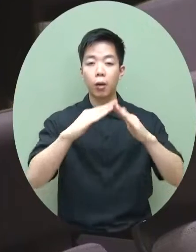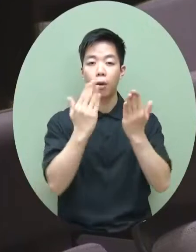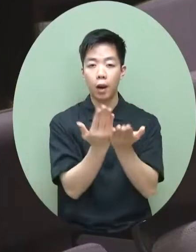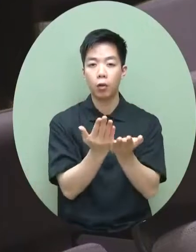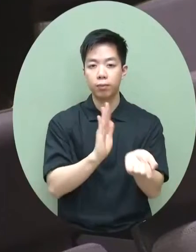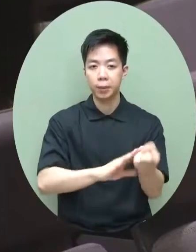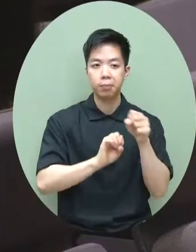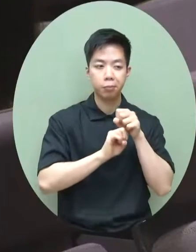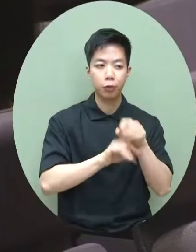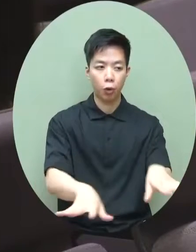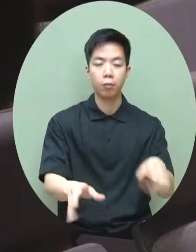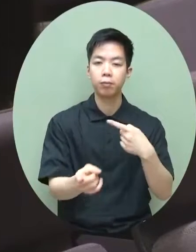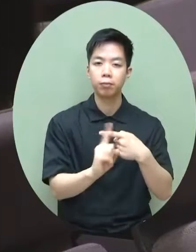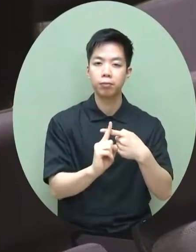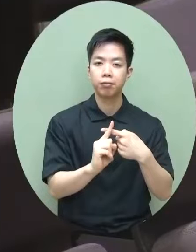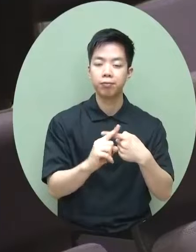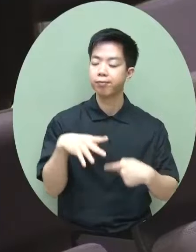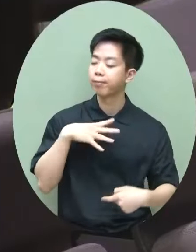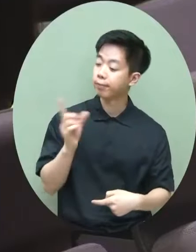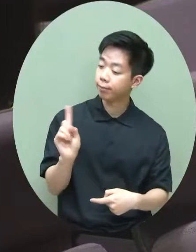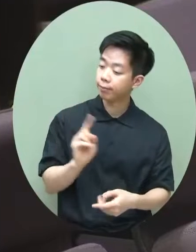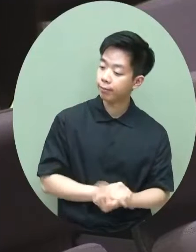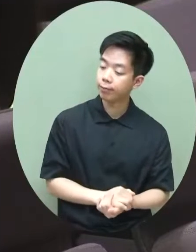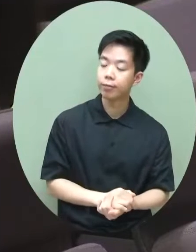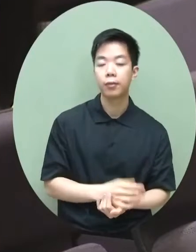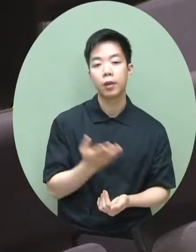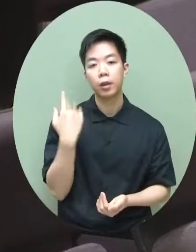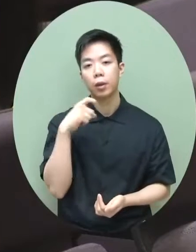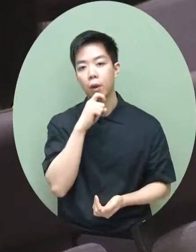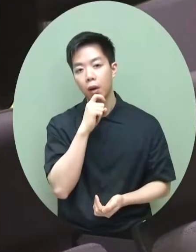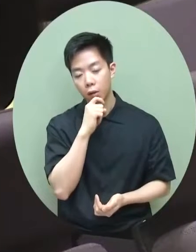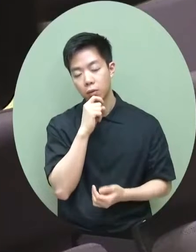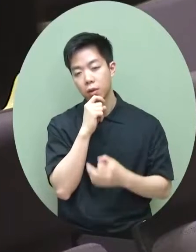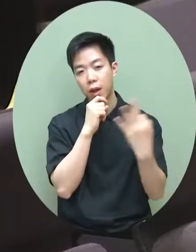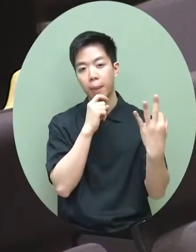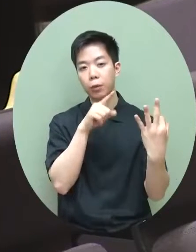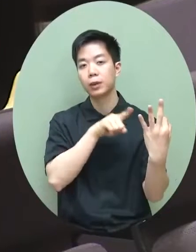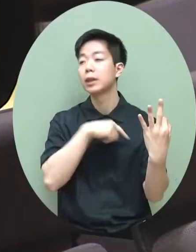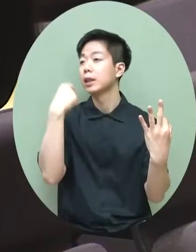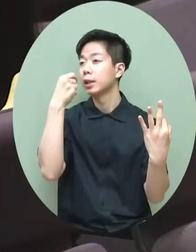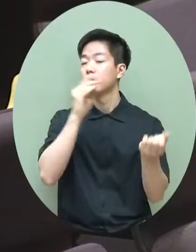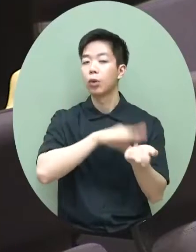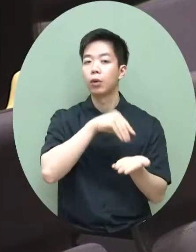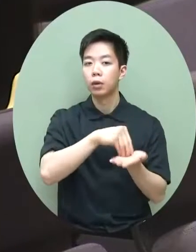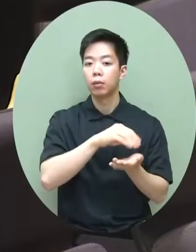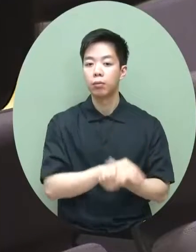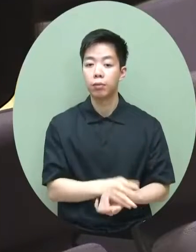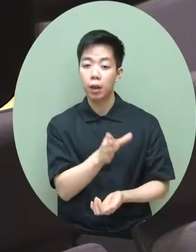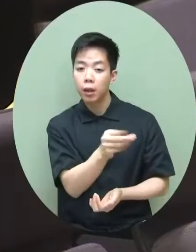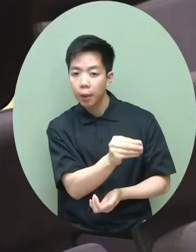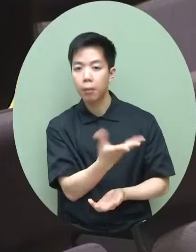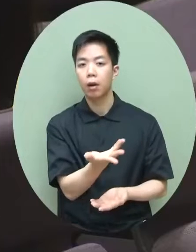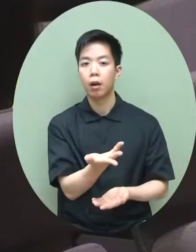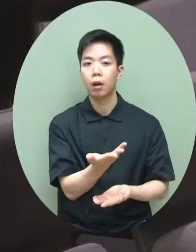virus in schools? Just now you mentioned there are 3 students who tested positive from RAT. Were they from the same class or same